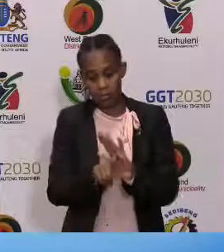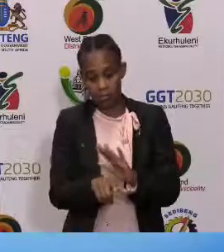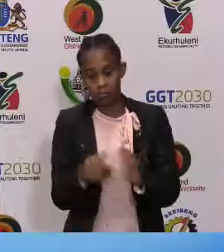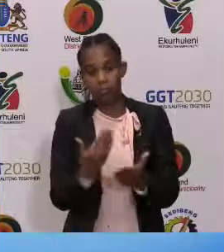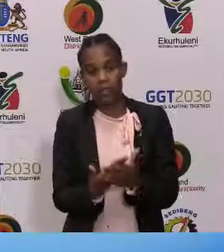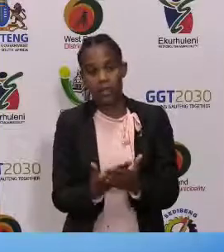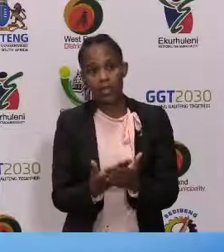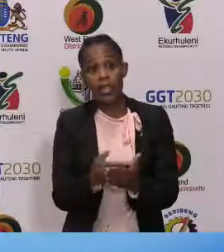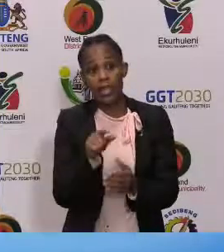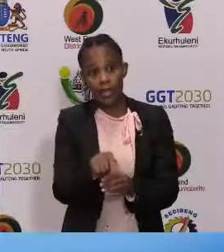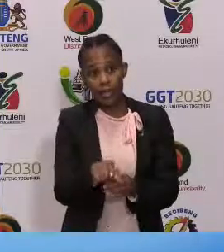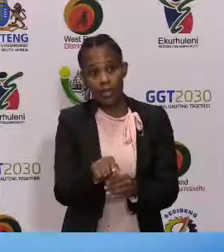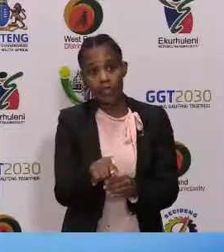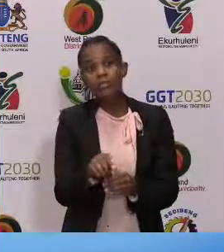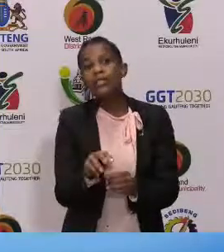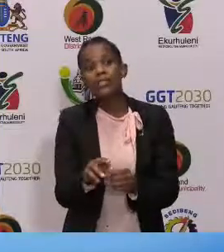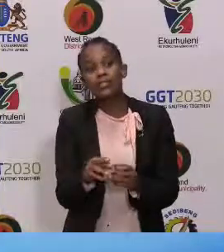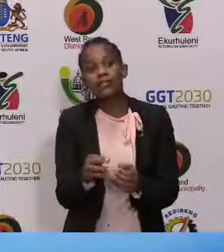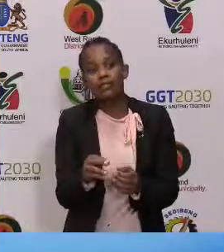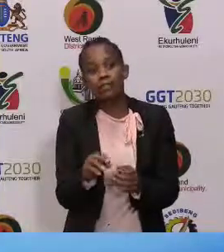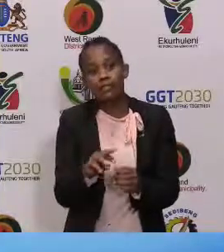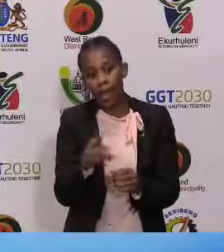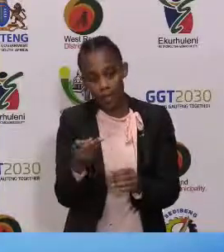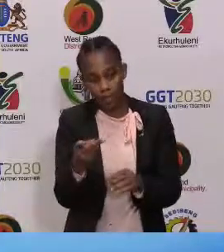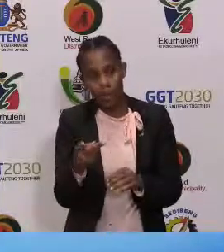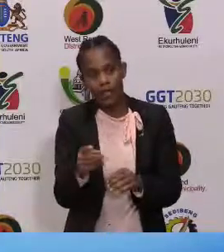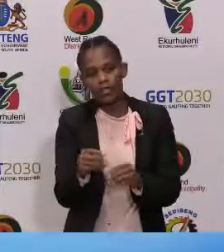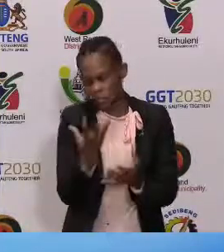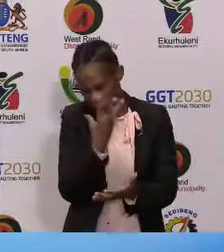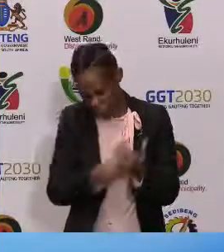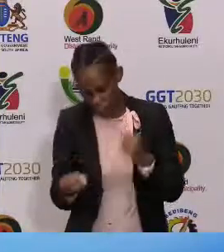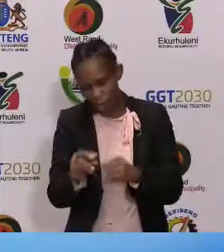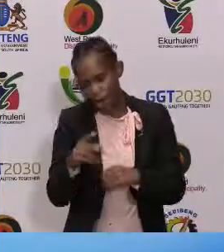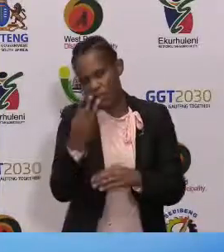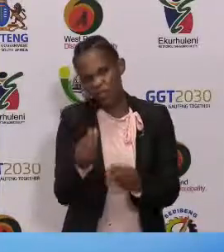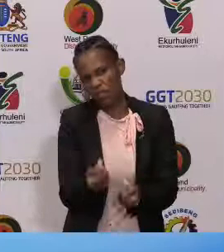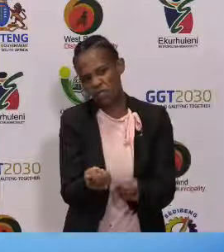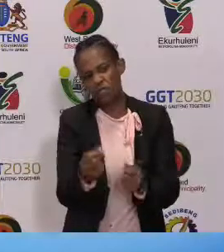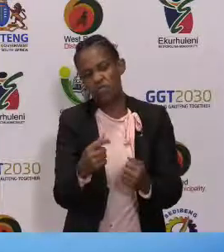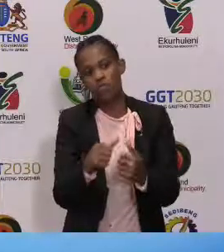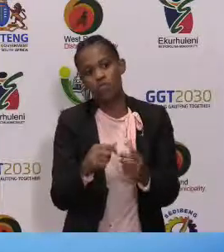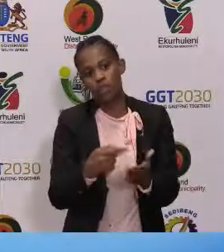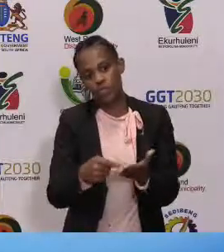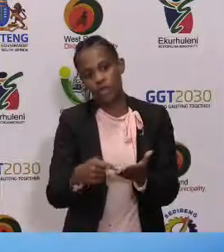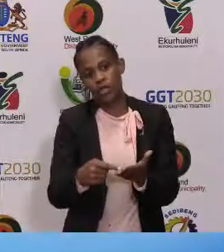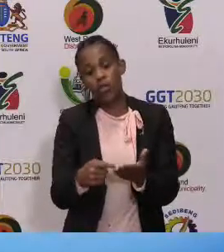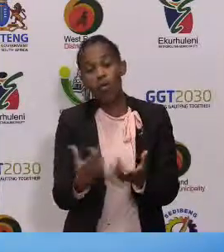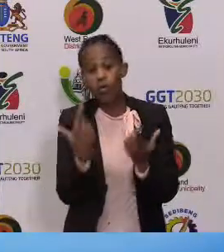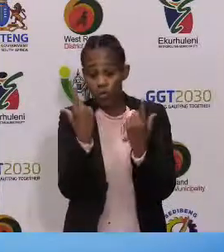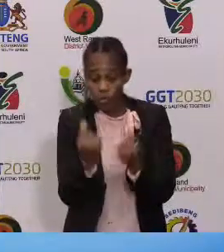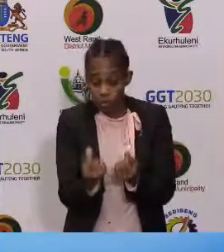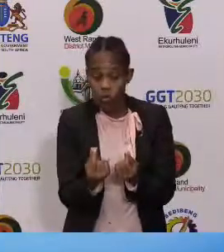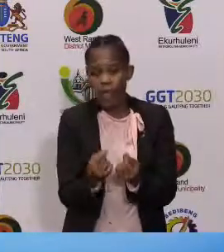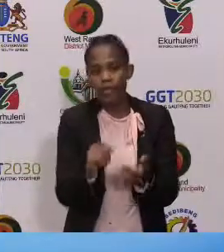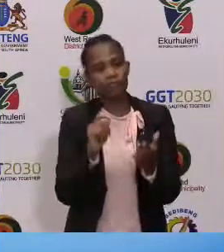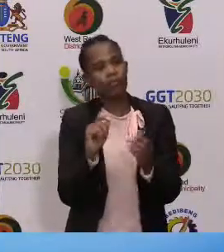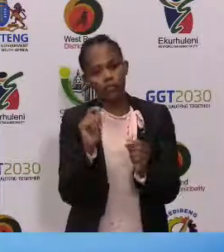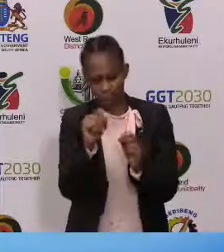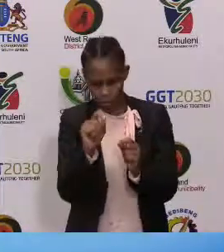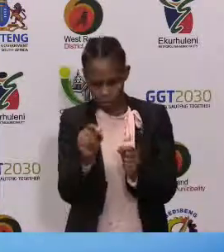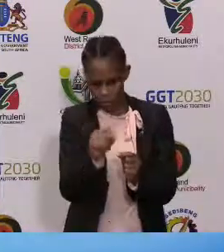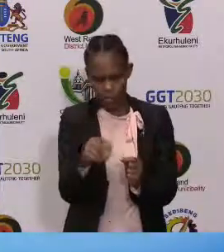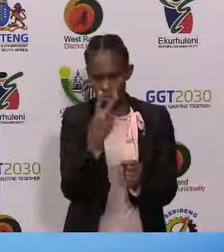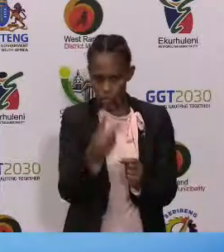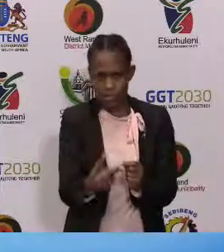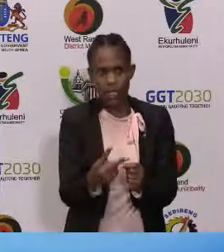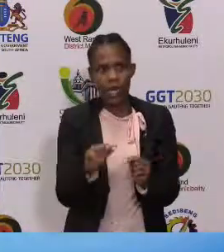can actually wane, which means it disappears after a few weeks. So if we do a zero survey many weeks after the epidemic